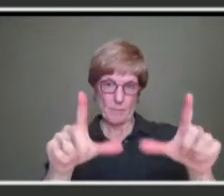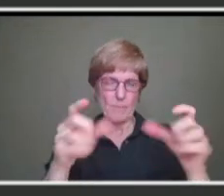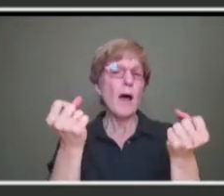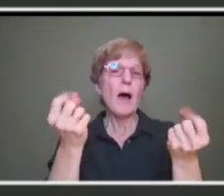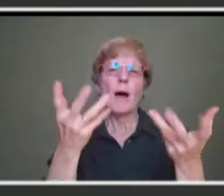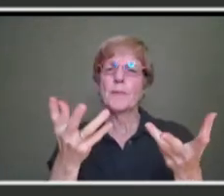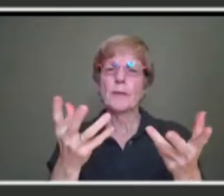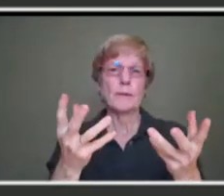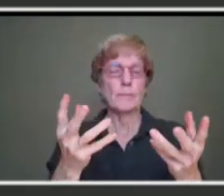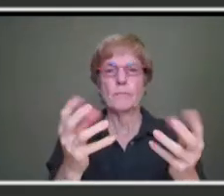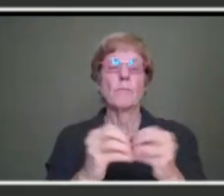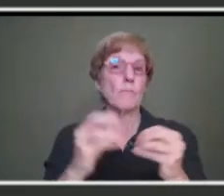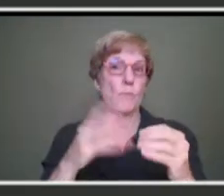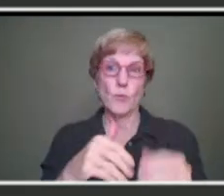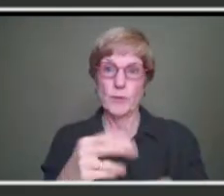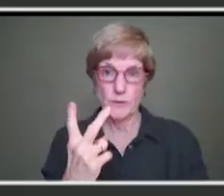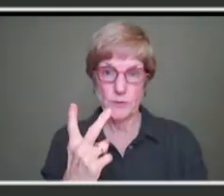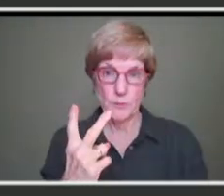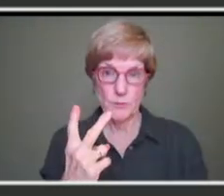more than two and